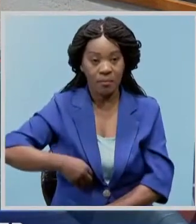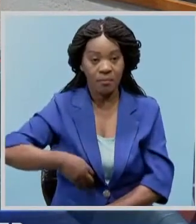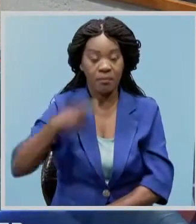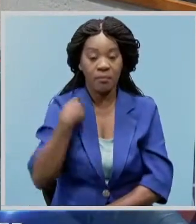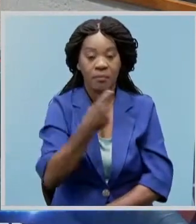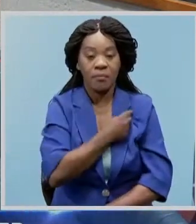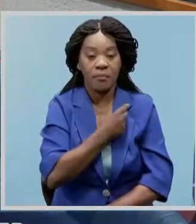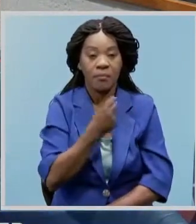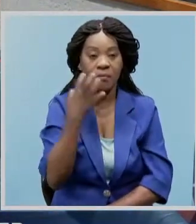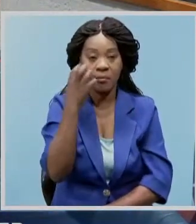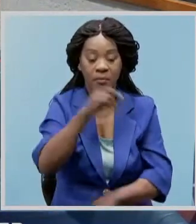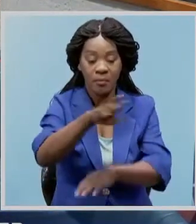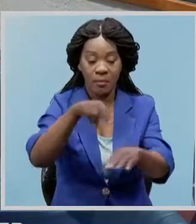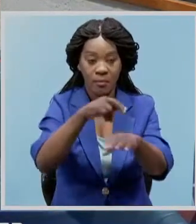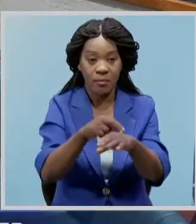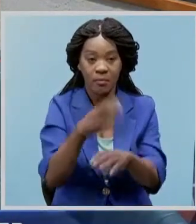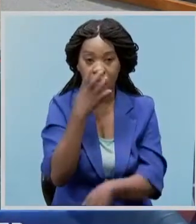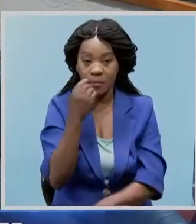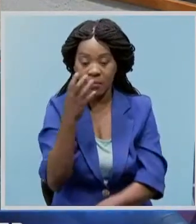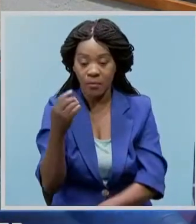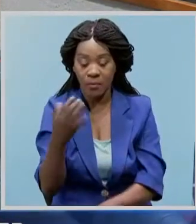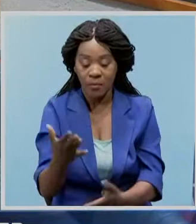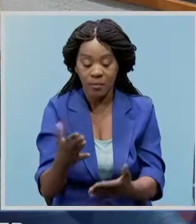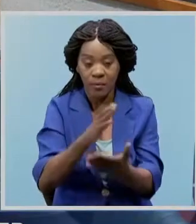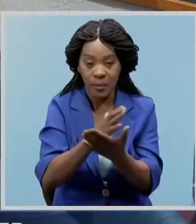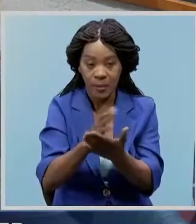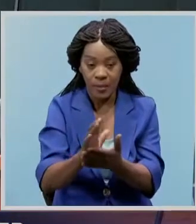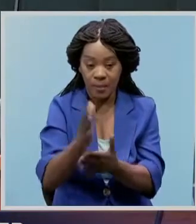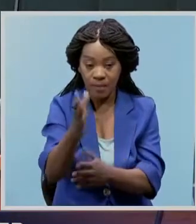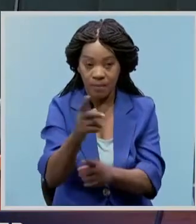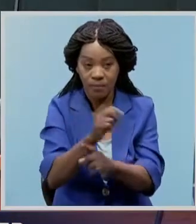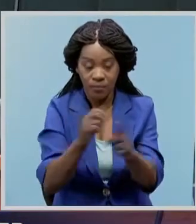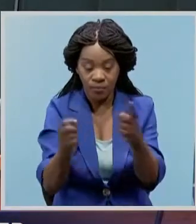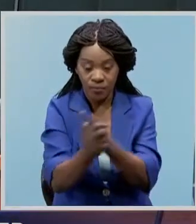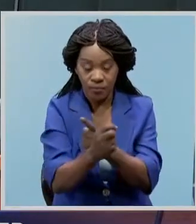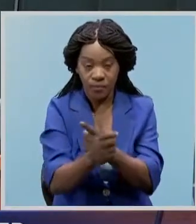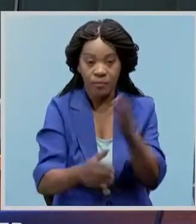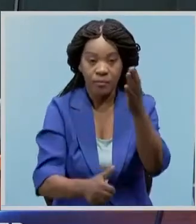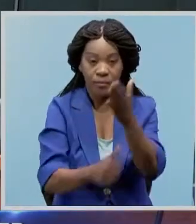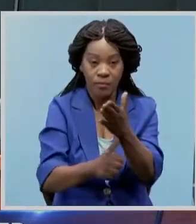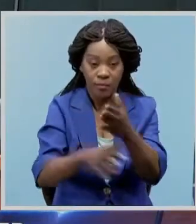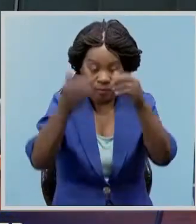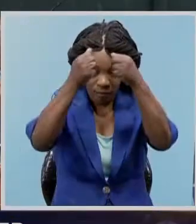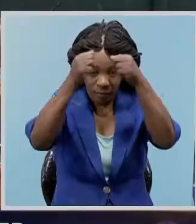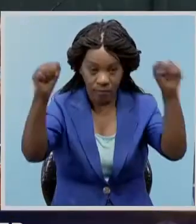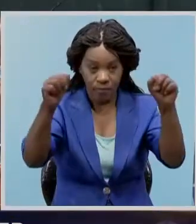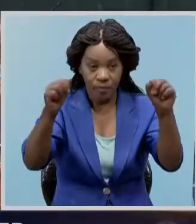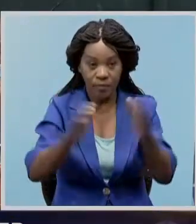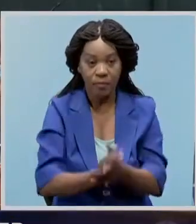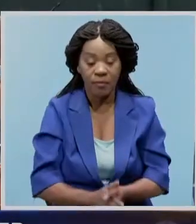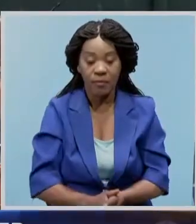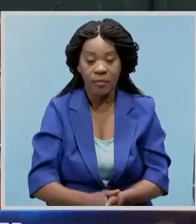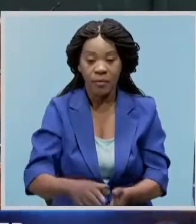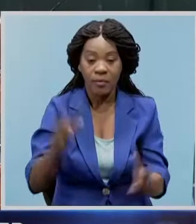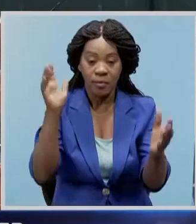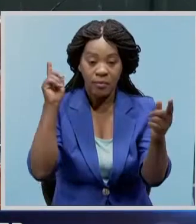Speaker. As part of parliamentary tradition, the Vice President is required to come face to